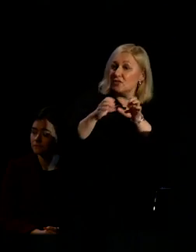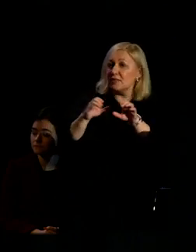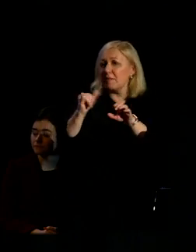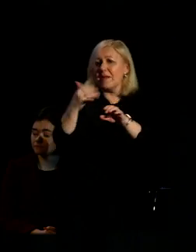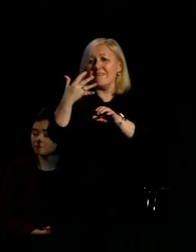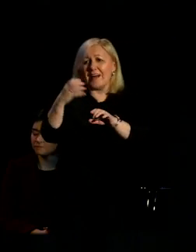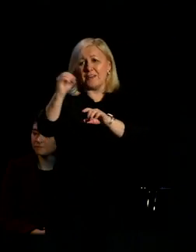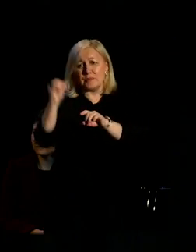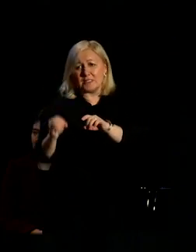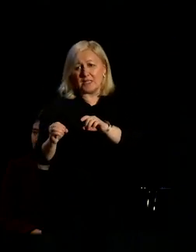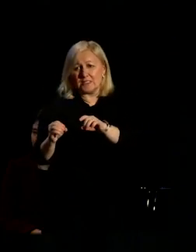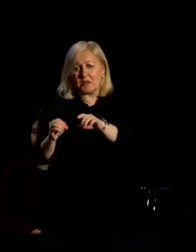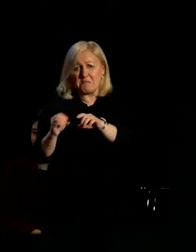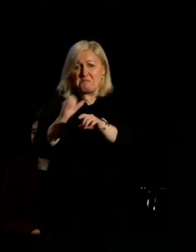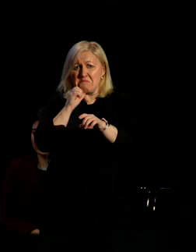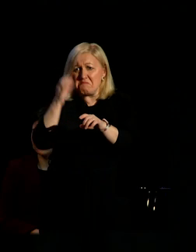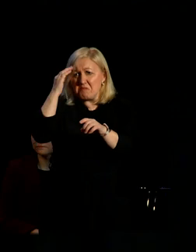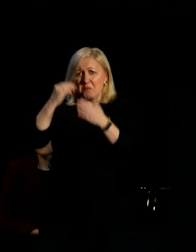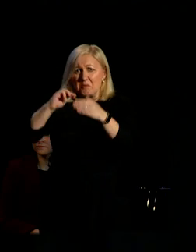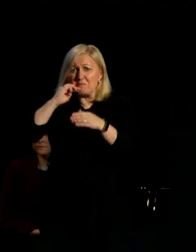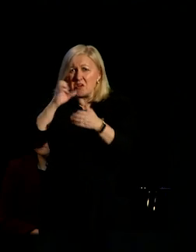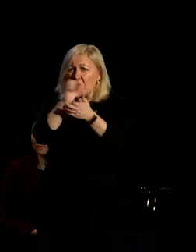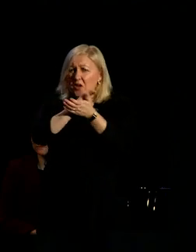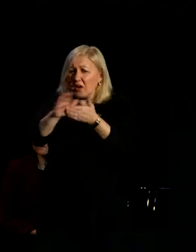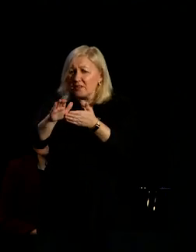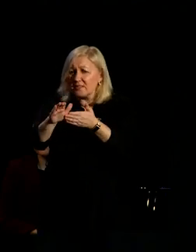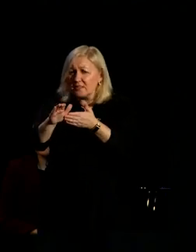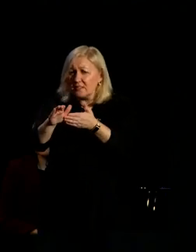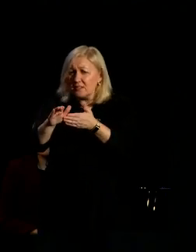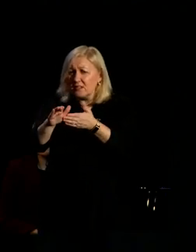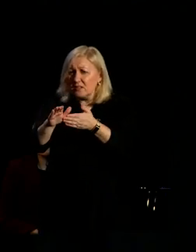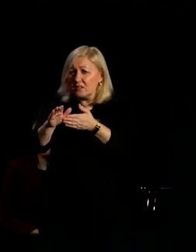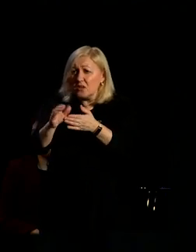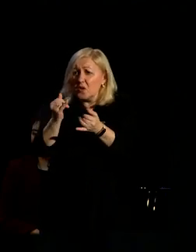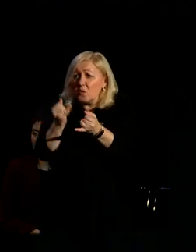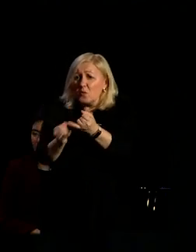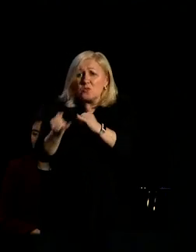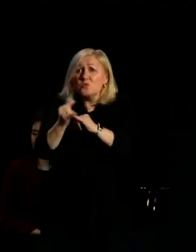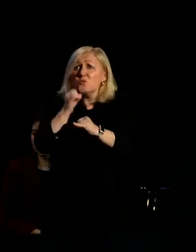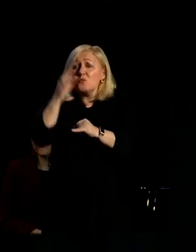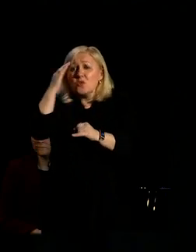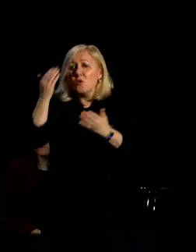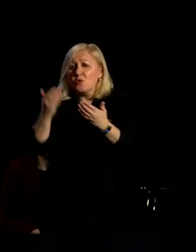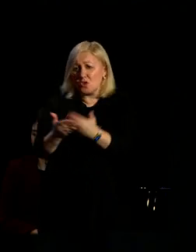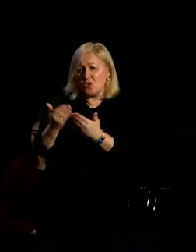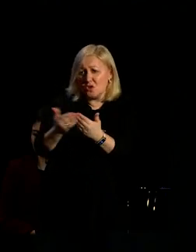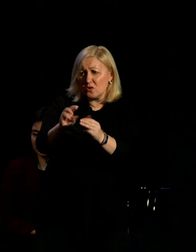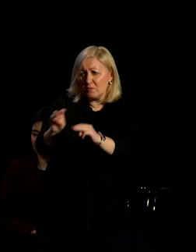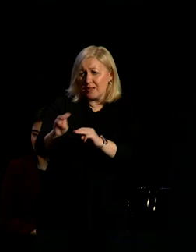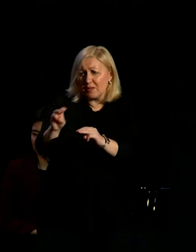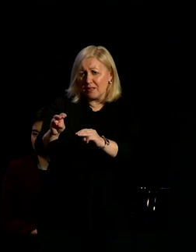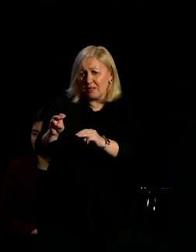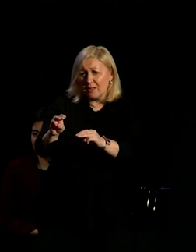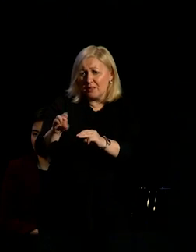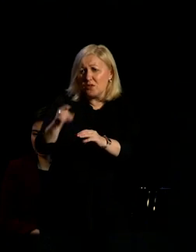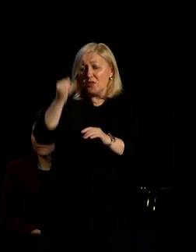levels lowest among young people. This is precisely why it is vital that awareness of the Holocaust and the